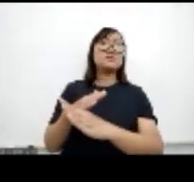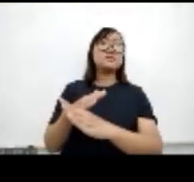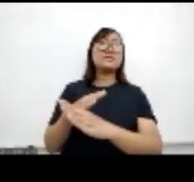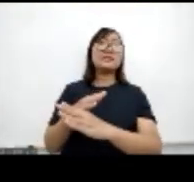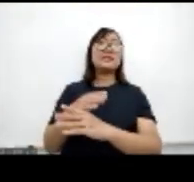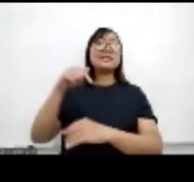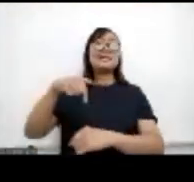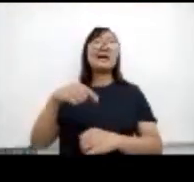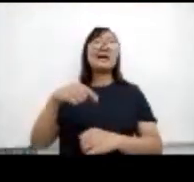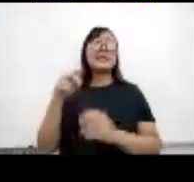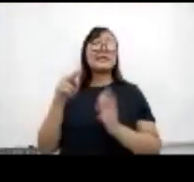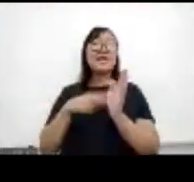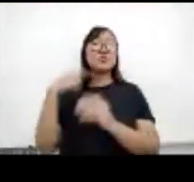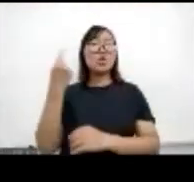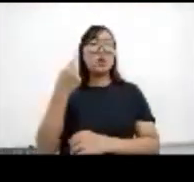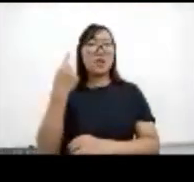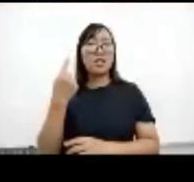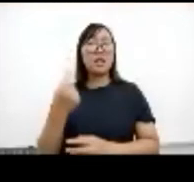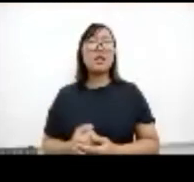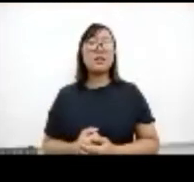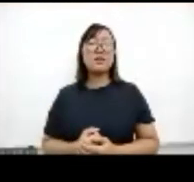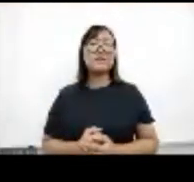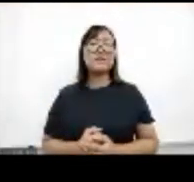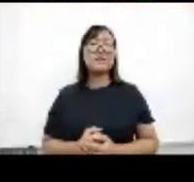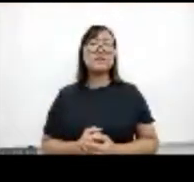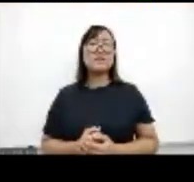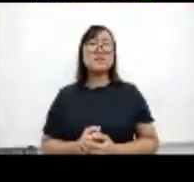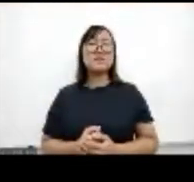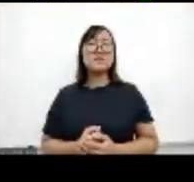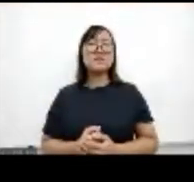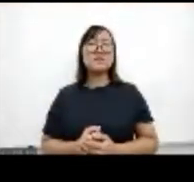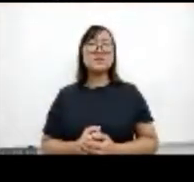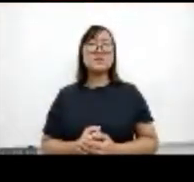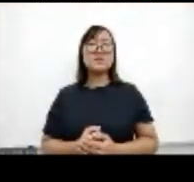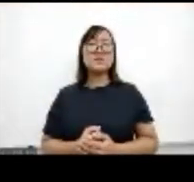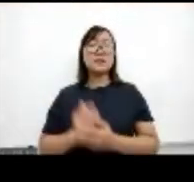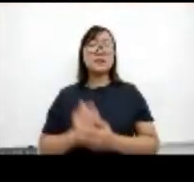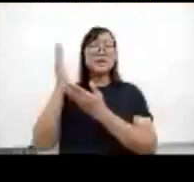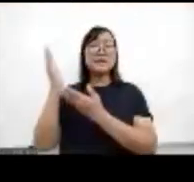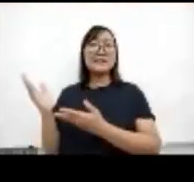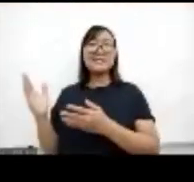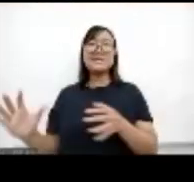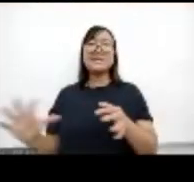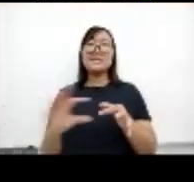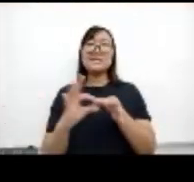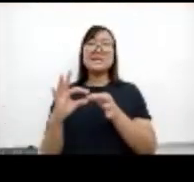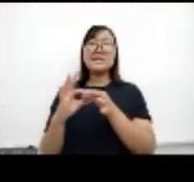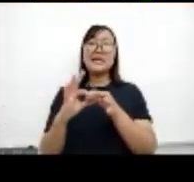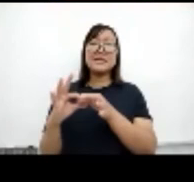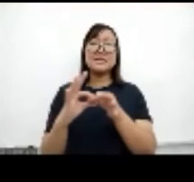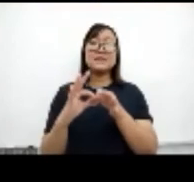mp3 langsung item amat sulit mengaku Township minat Daryo